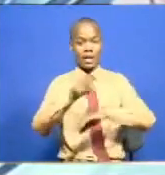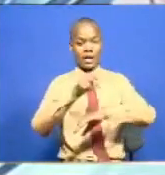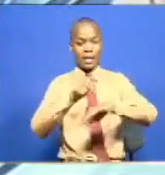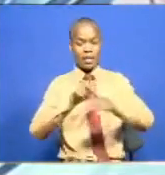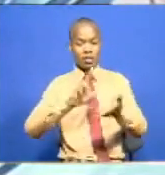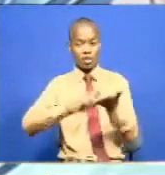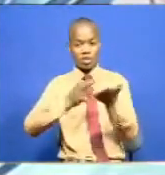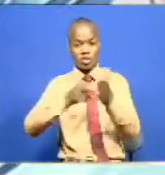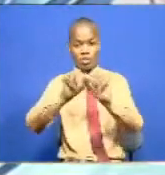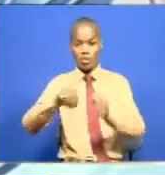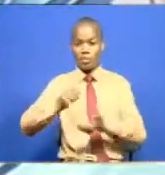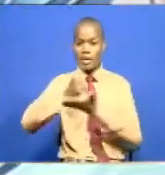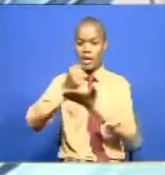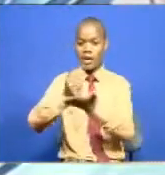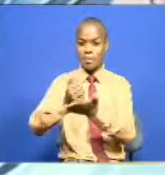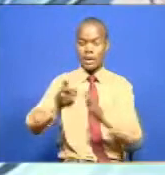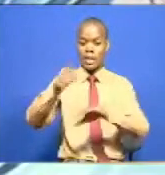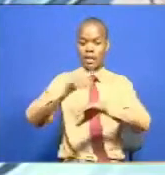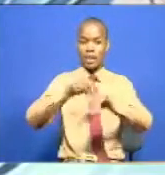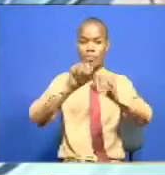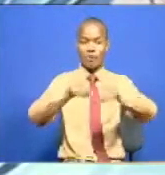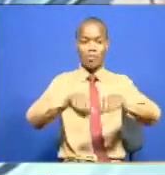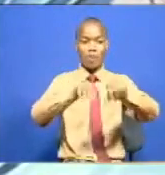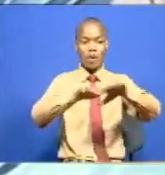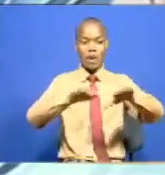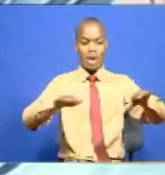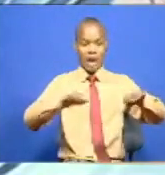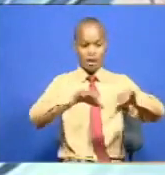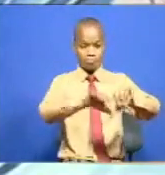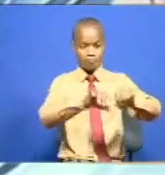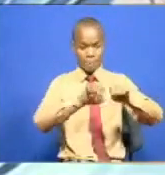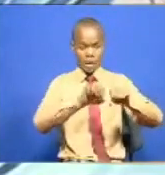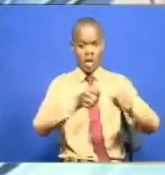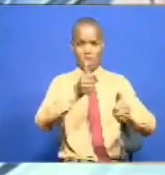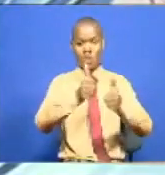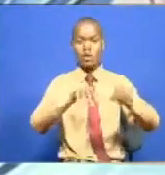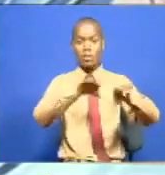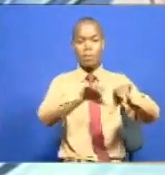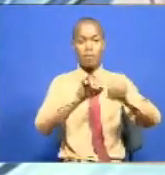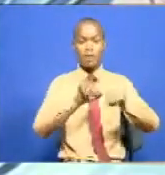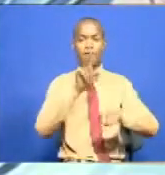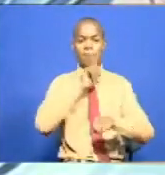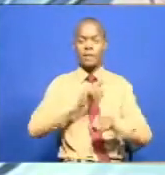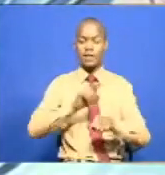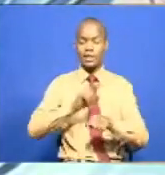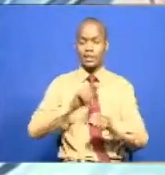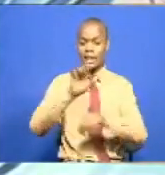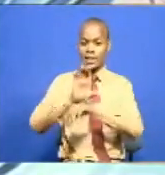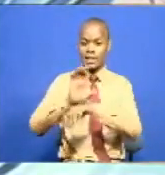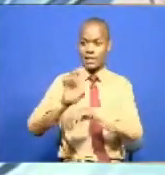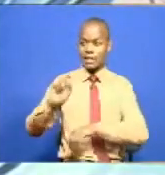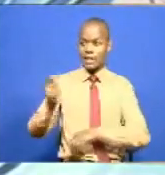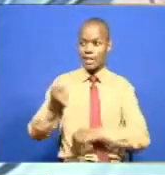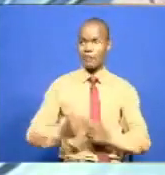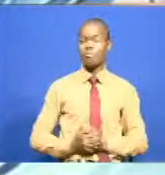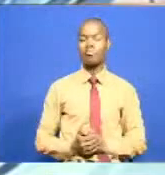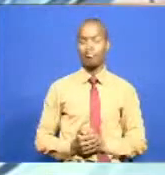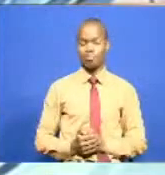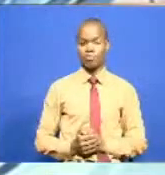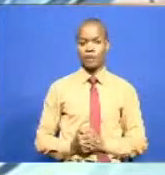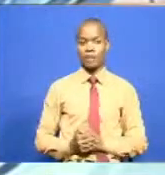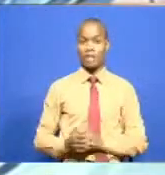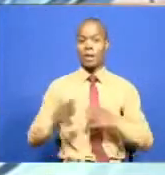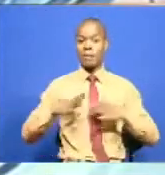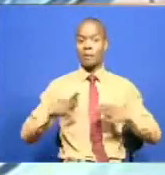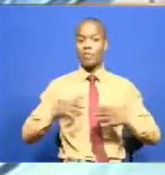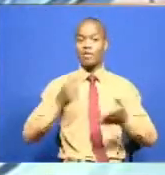in repossessing their ancestral land, which they claim was grabbed by the Methodist Church of Kenya. The resident claimed they have a